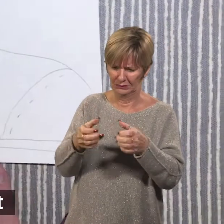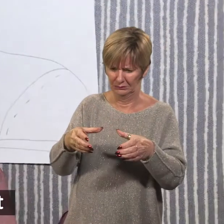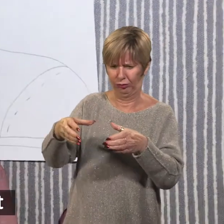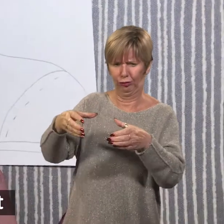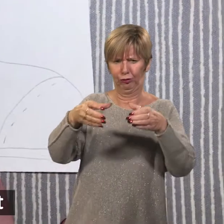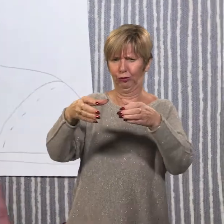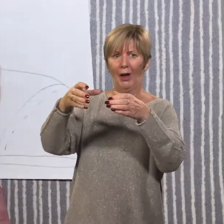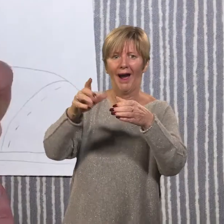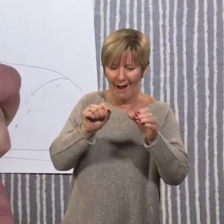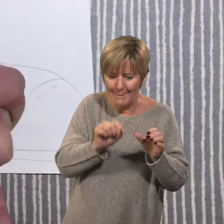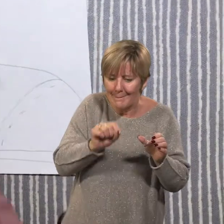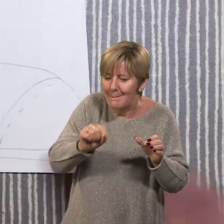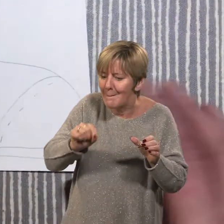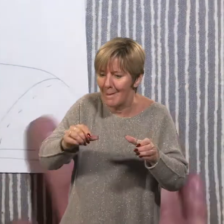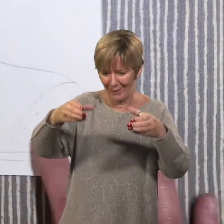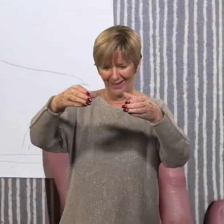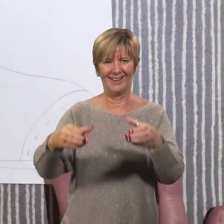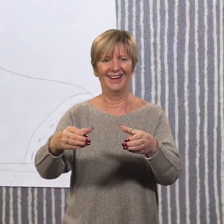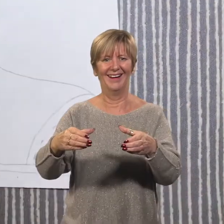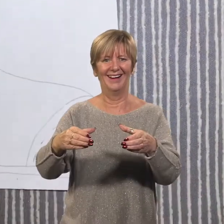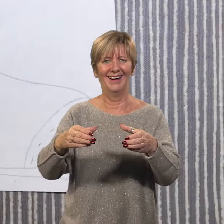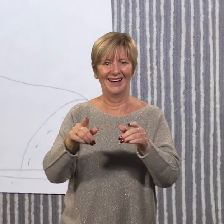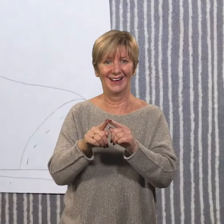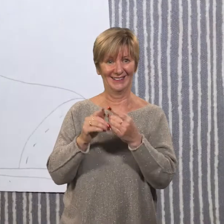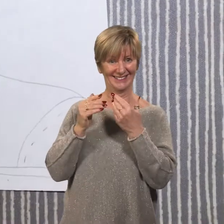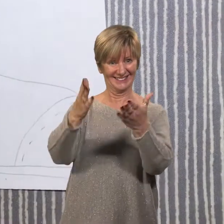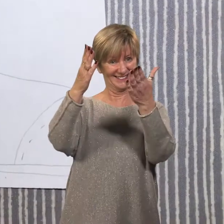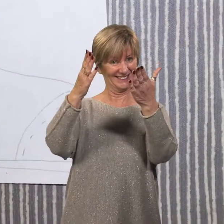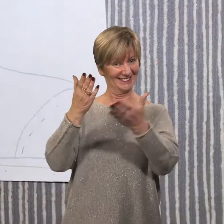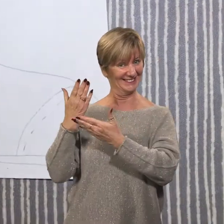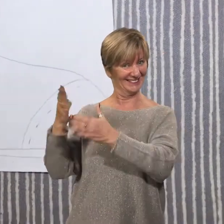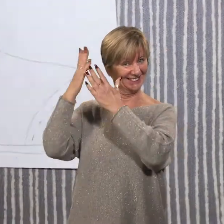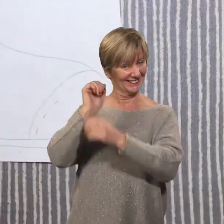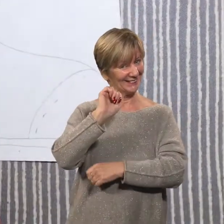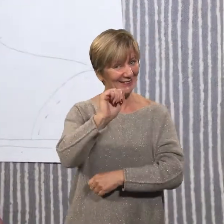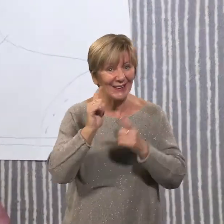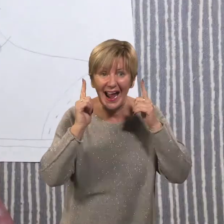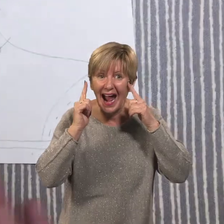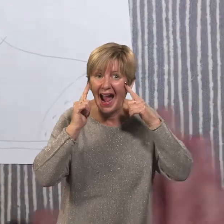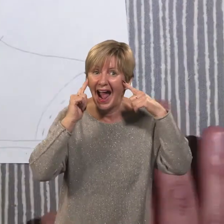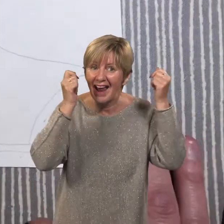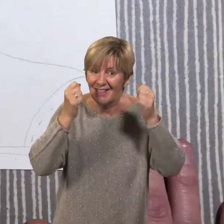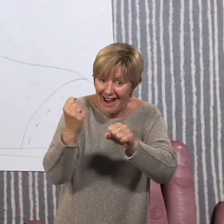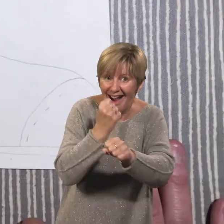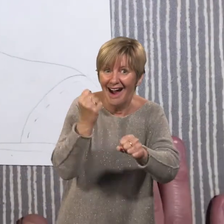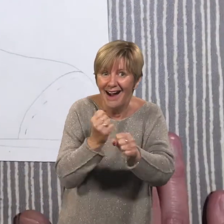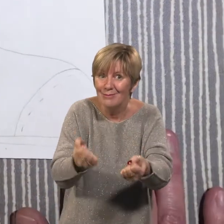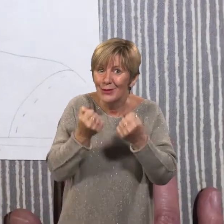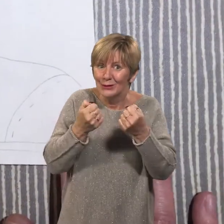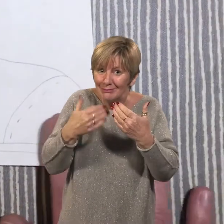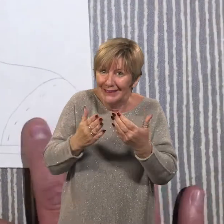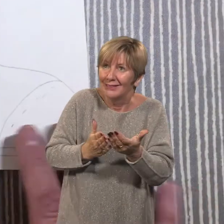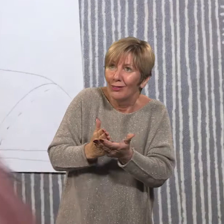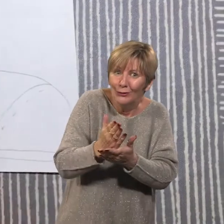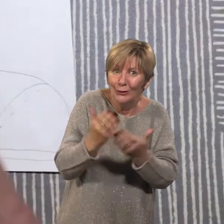air, so it looks like a bit of a shadow. And there you have it. There's your elf and the boot it made the night